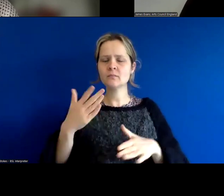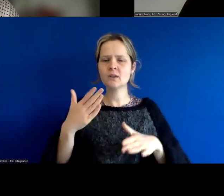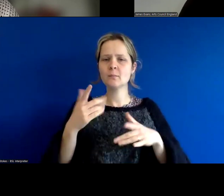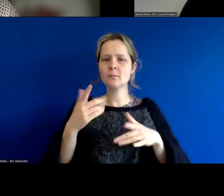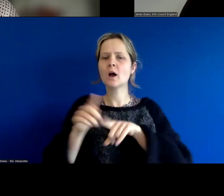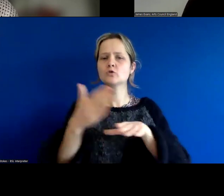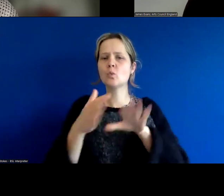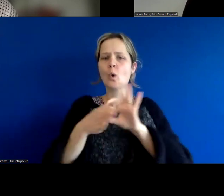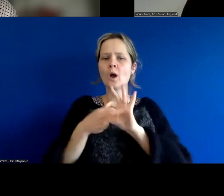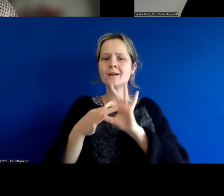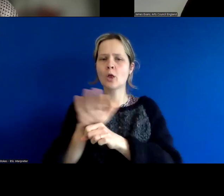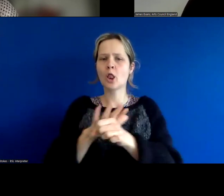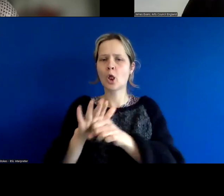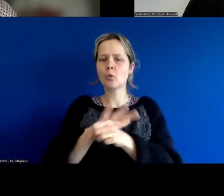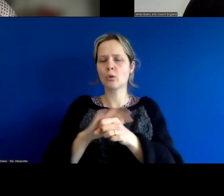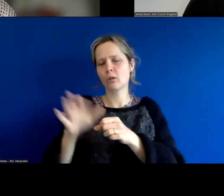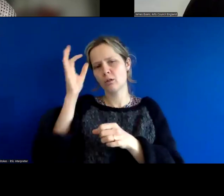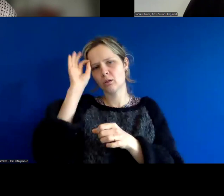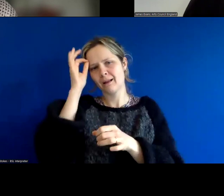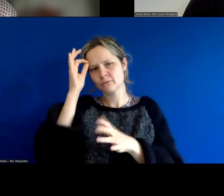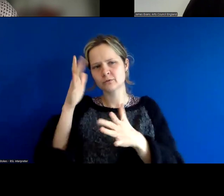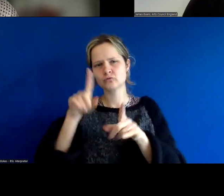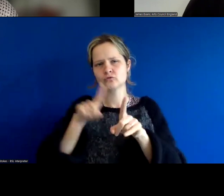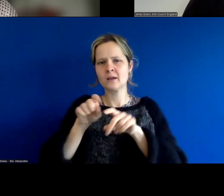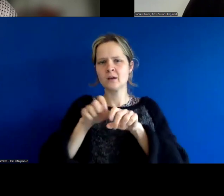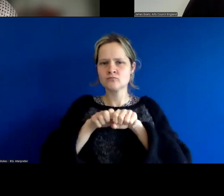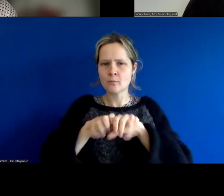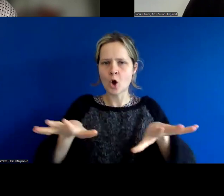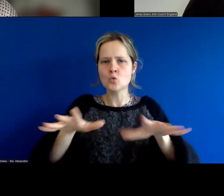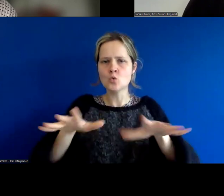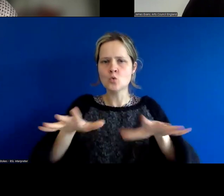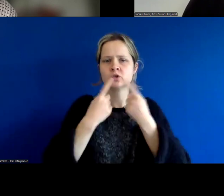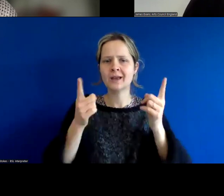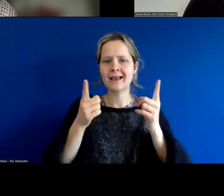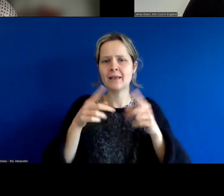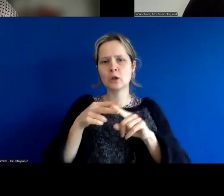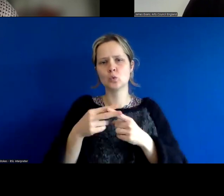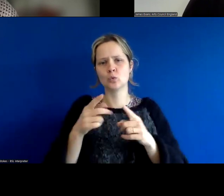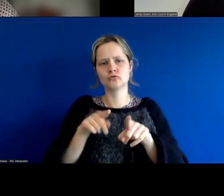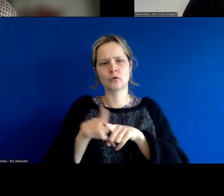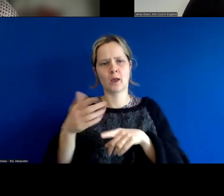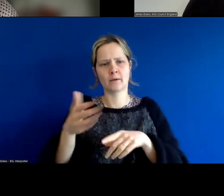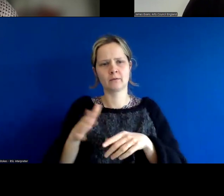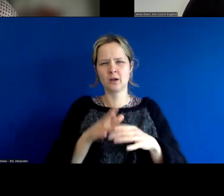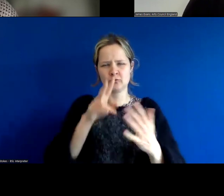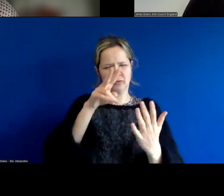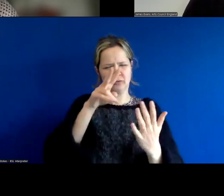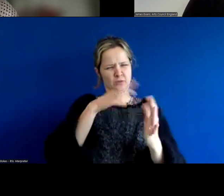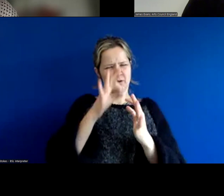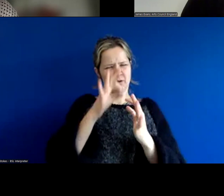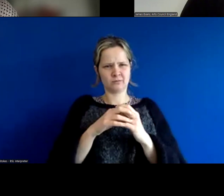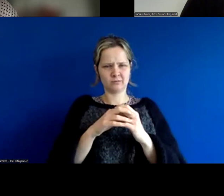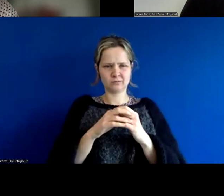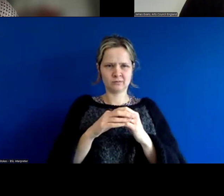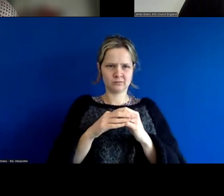Association to try and promote and share the tool. I'm I'm just reading your question. I'm in contact with looking to get funding for